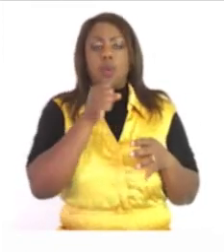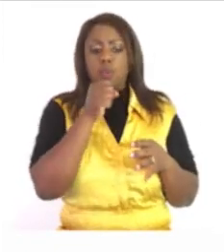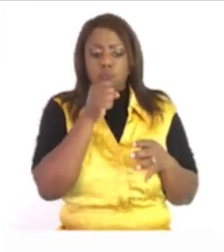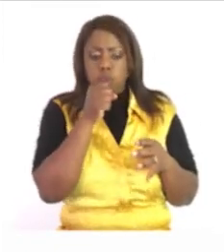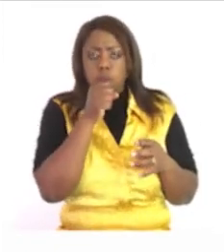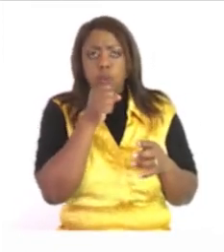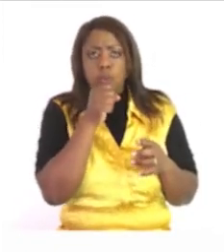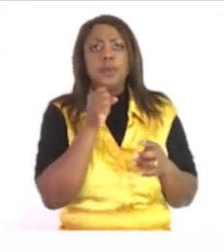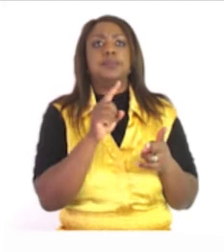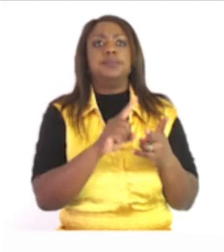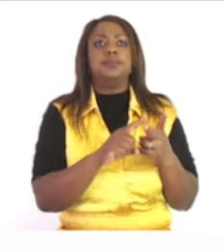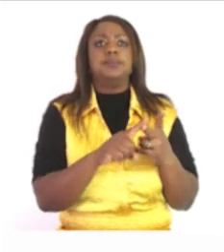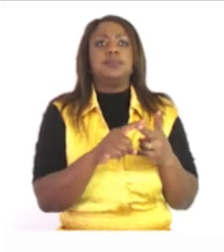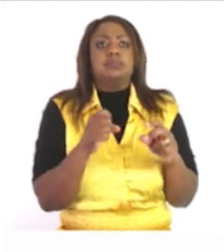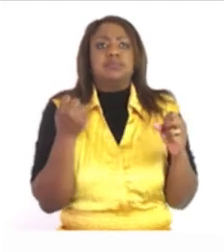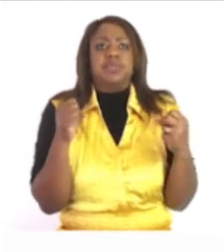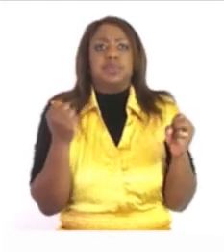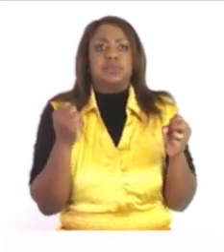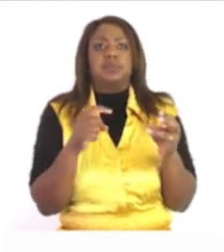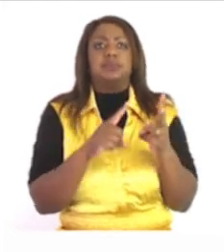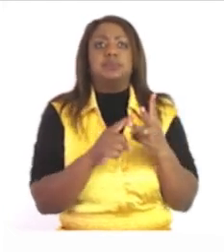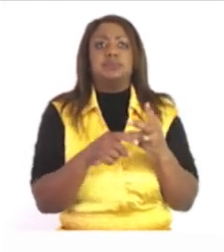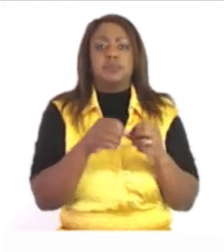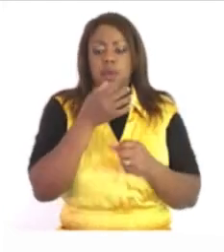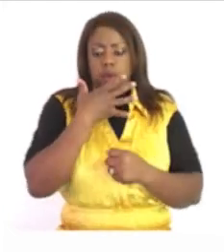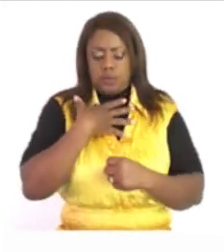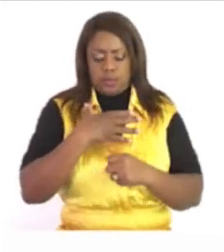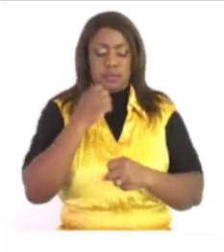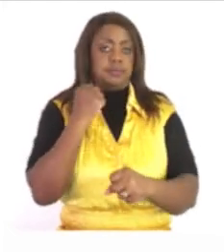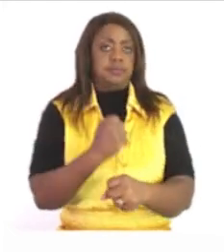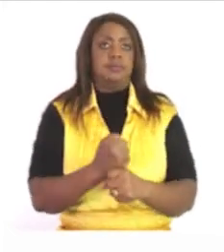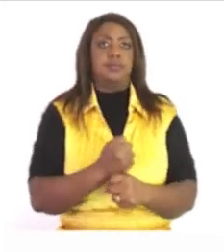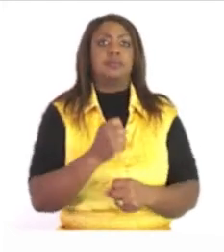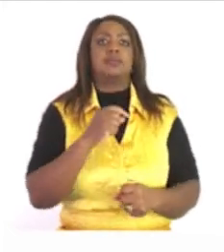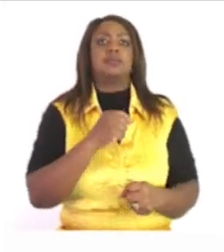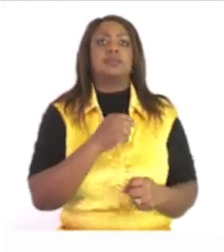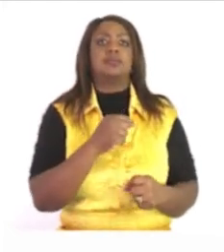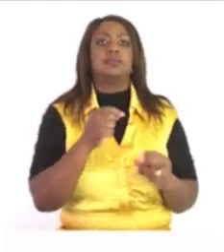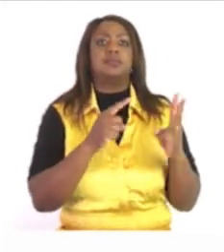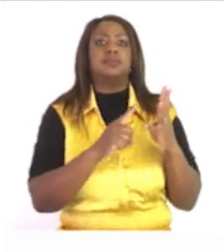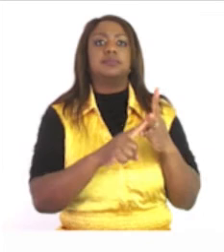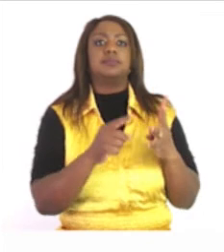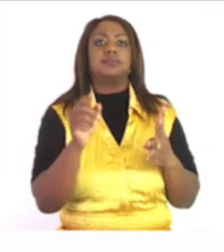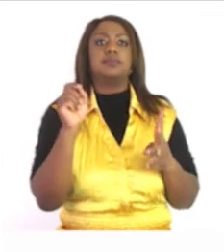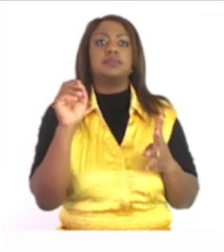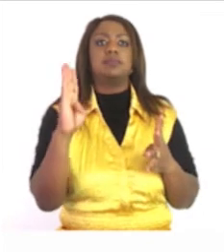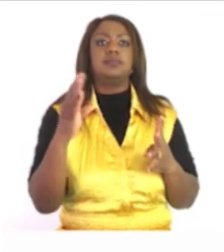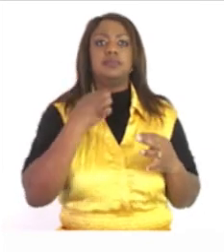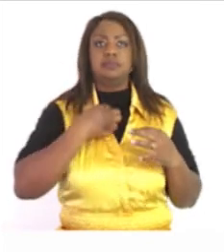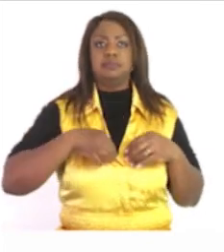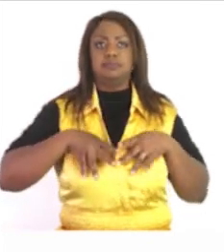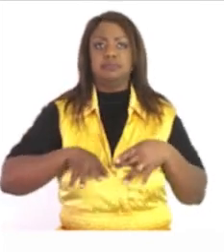sneezing, colds, asthma, tuberculosis, bronchitis, coronavirus, also known